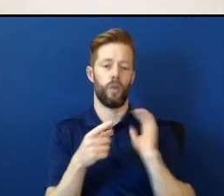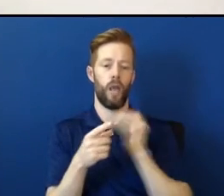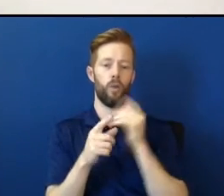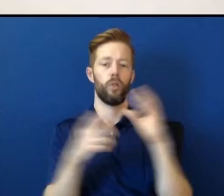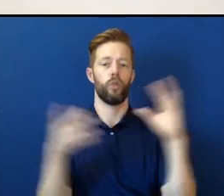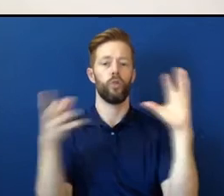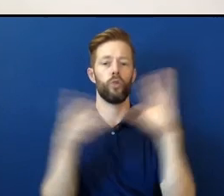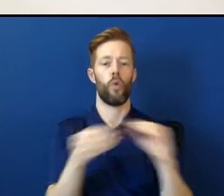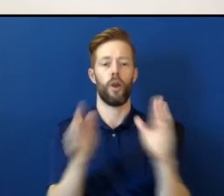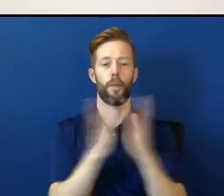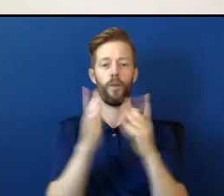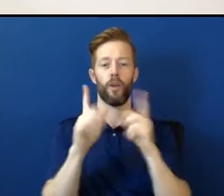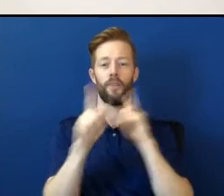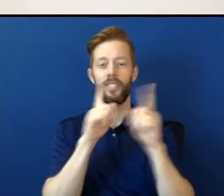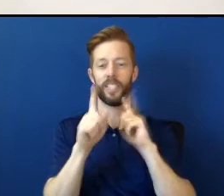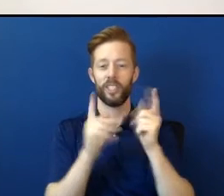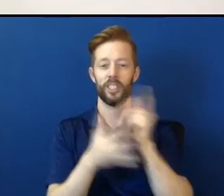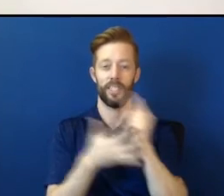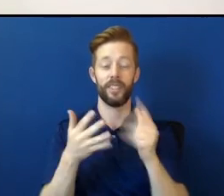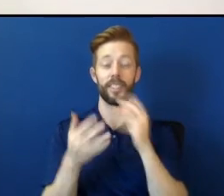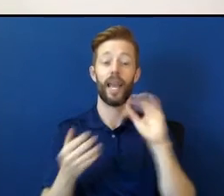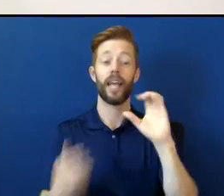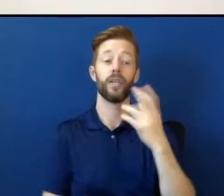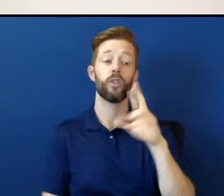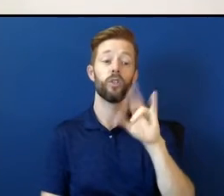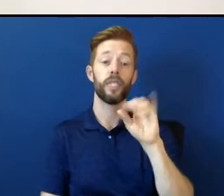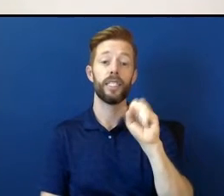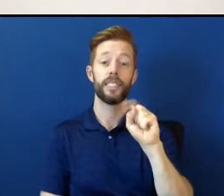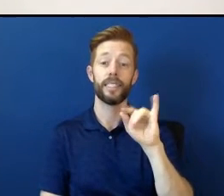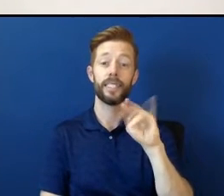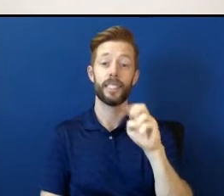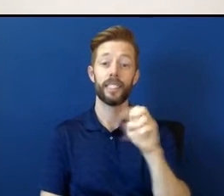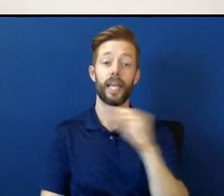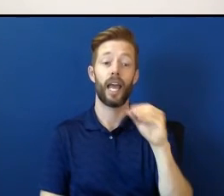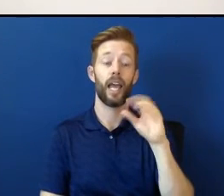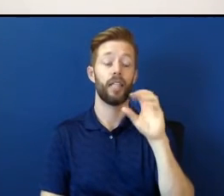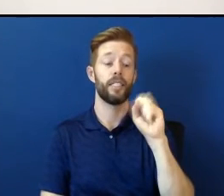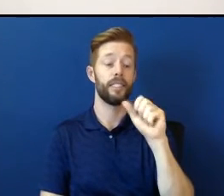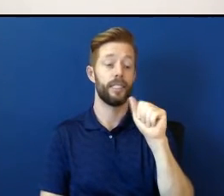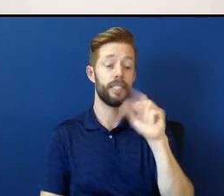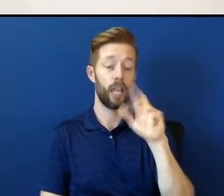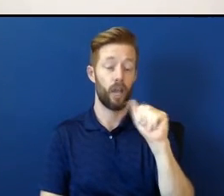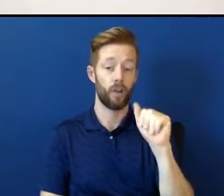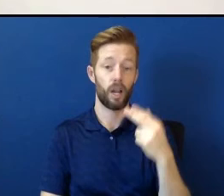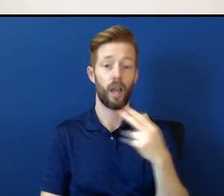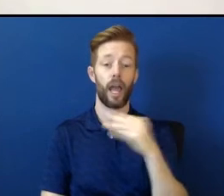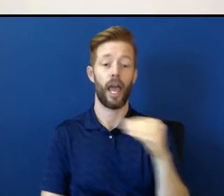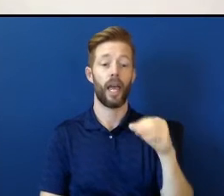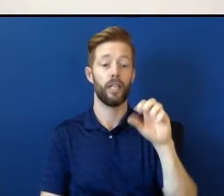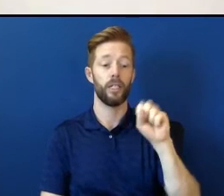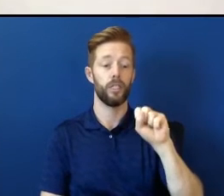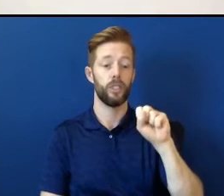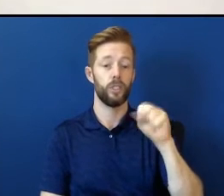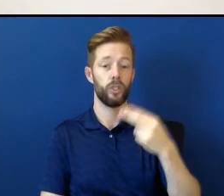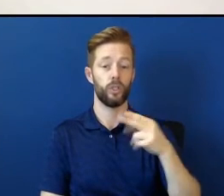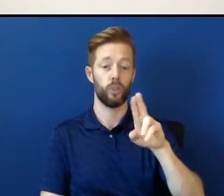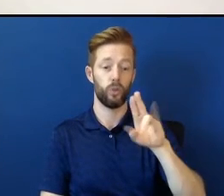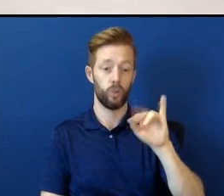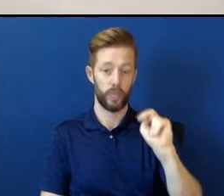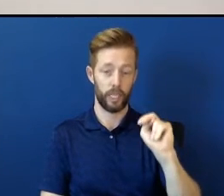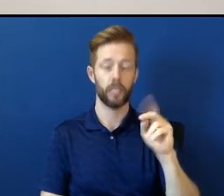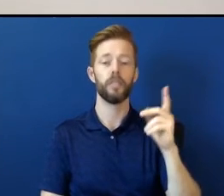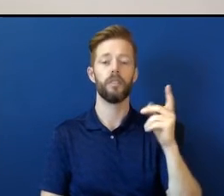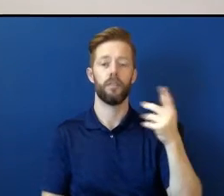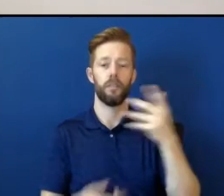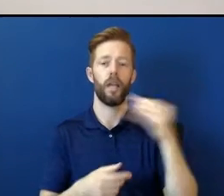Storybook Conversation series. And Christine and Sarah have, and Shuwen have all worked really hard on it.